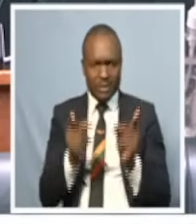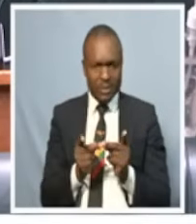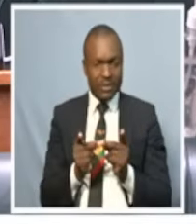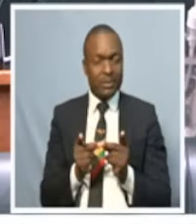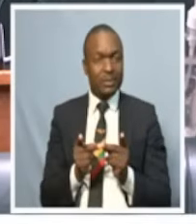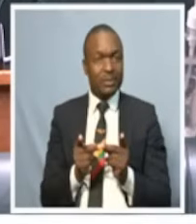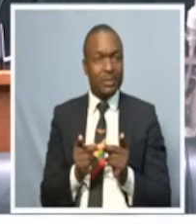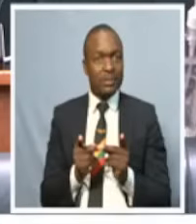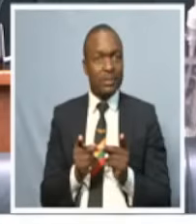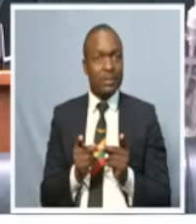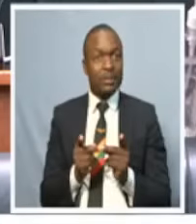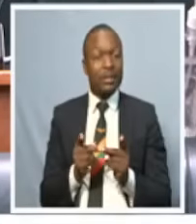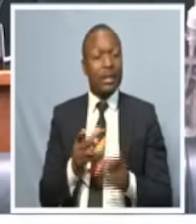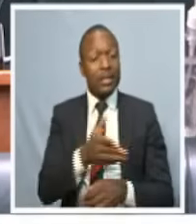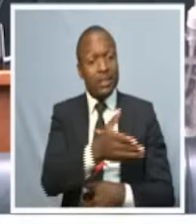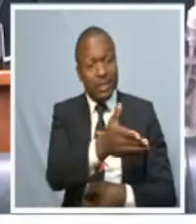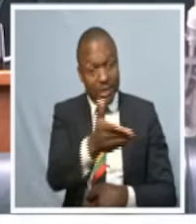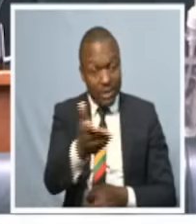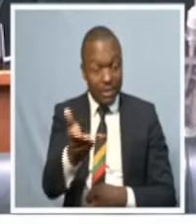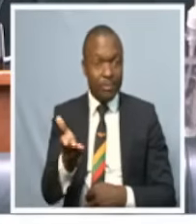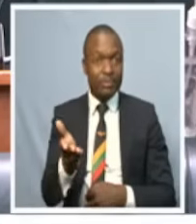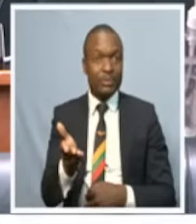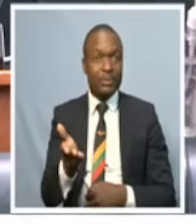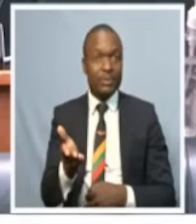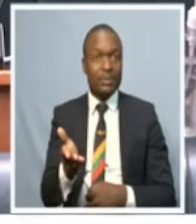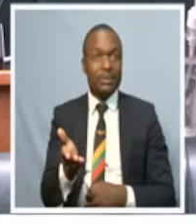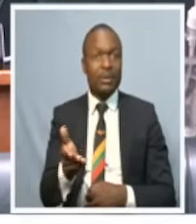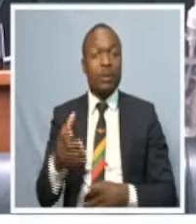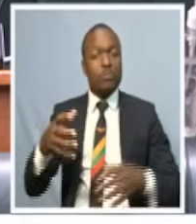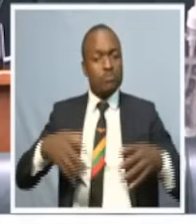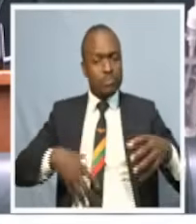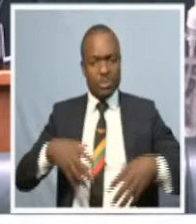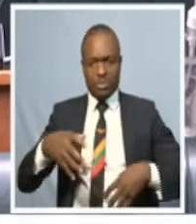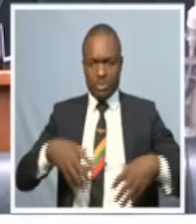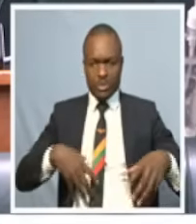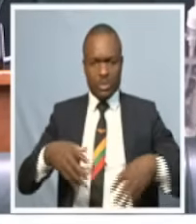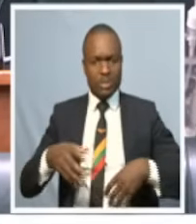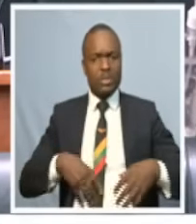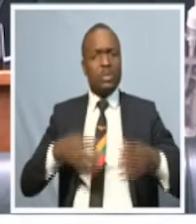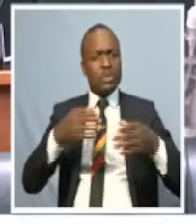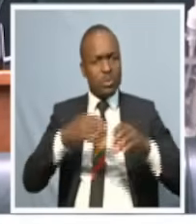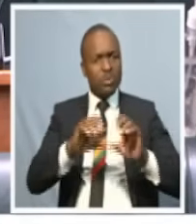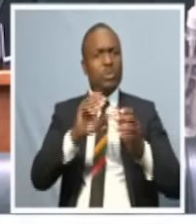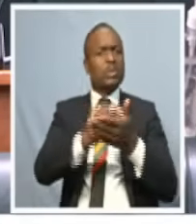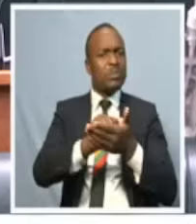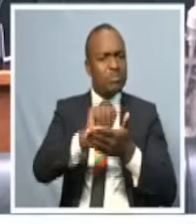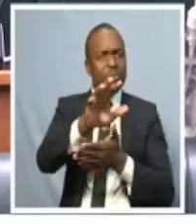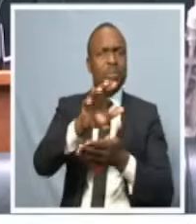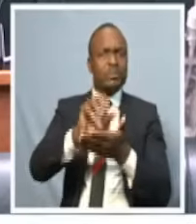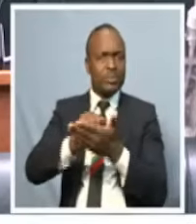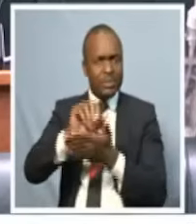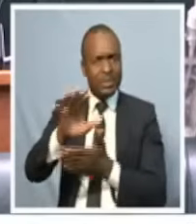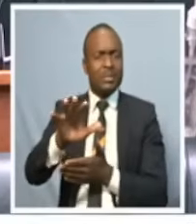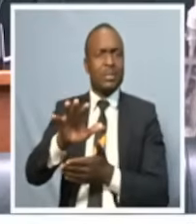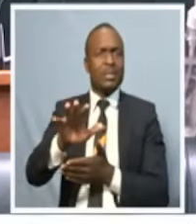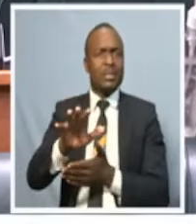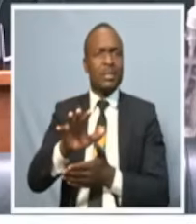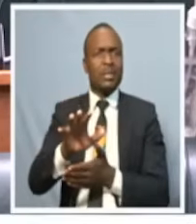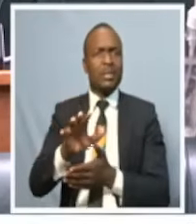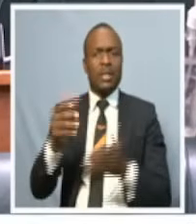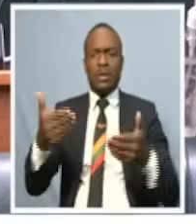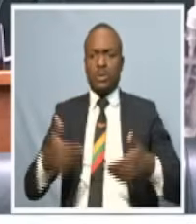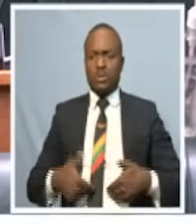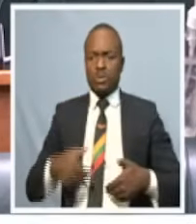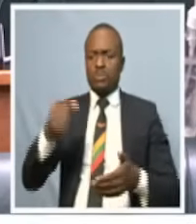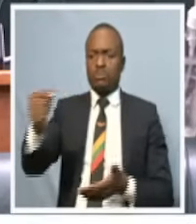Speaker, there has been complaints that you keep advertising and the youths are